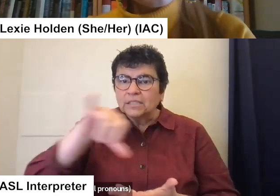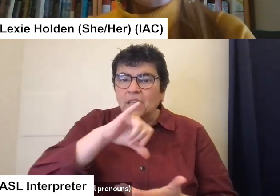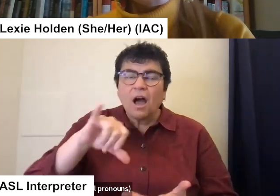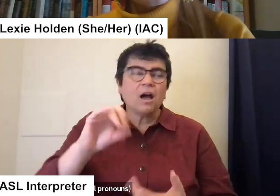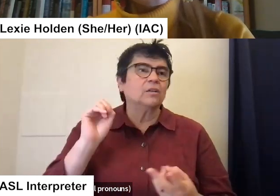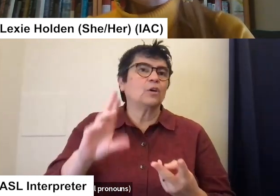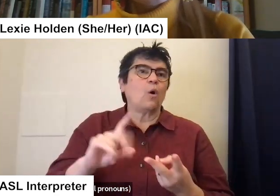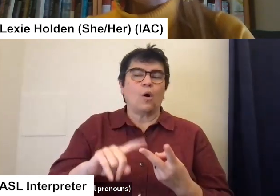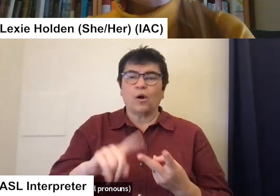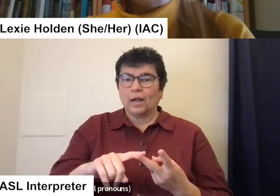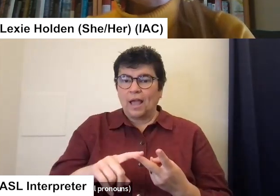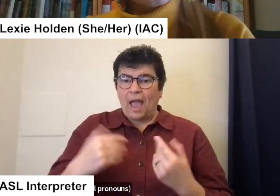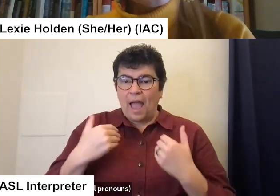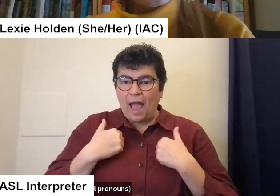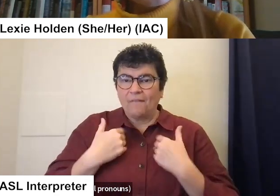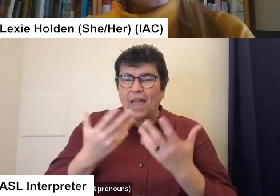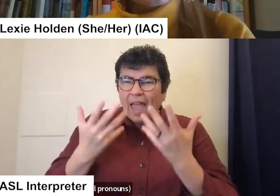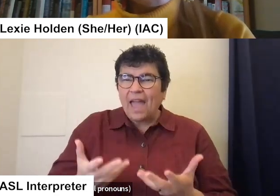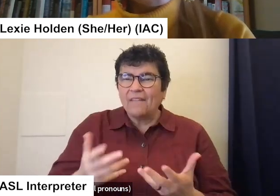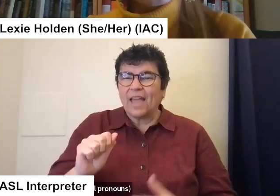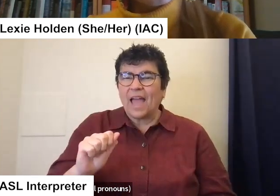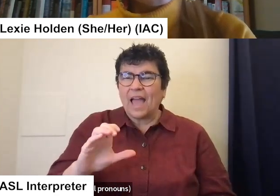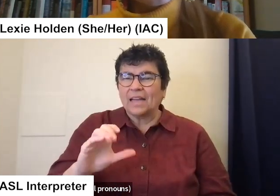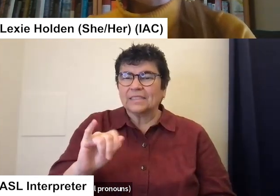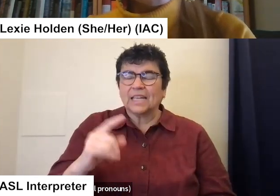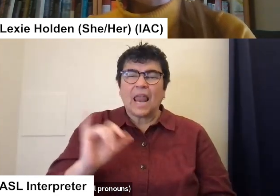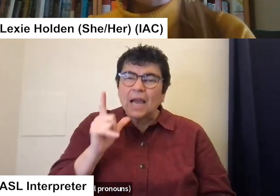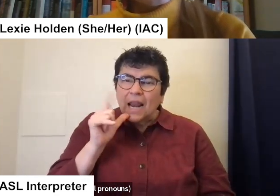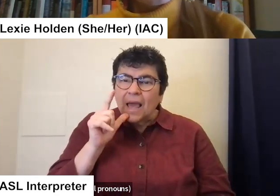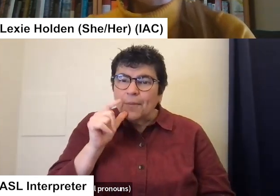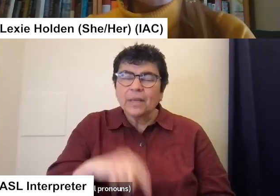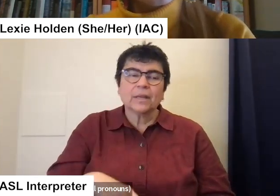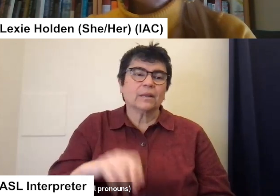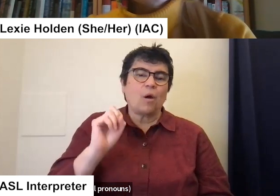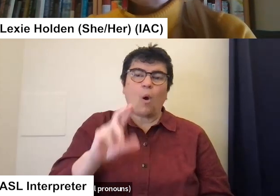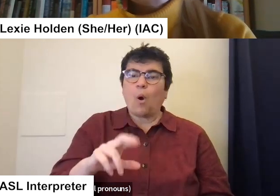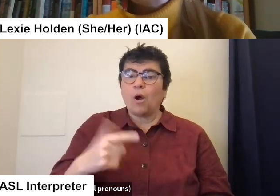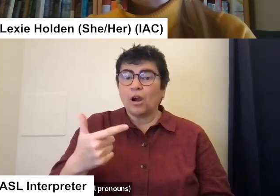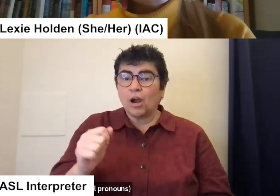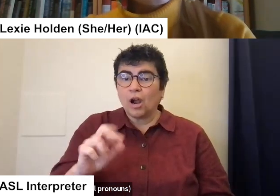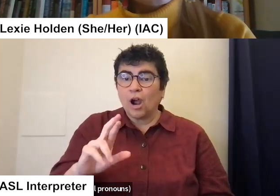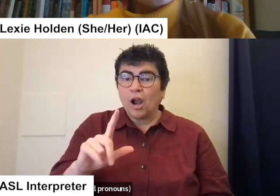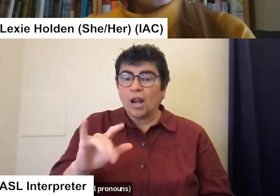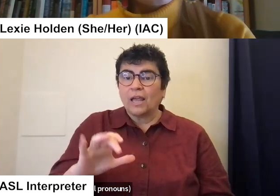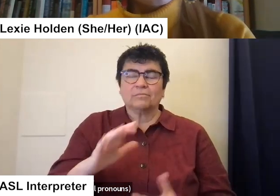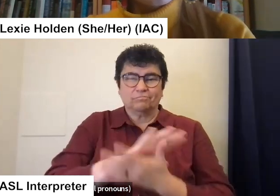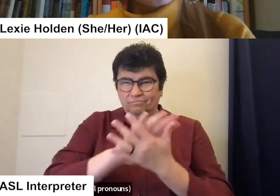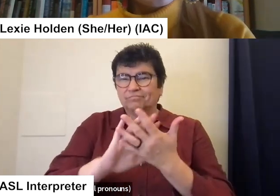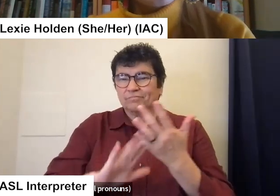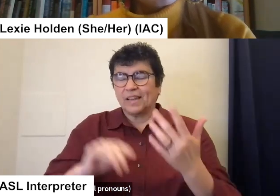or heavy in acid with like lemons or garlics or things like